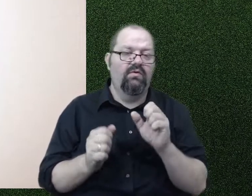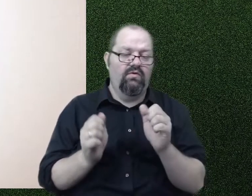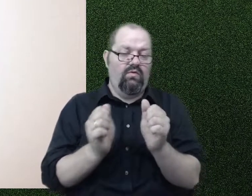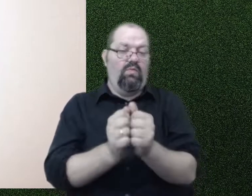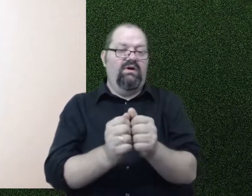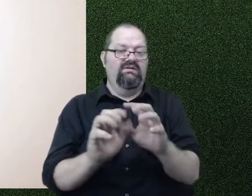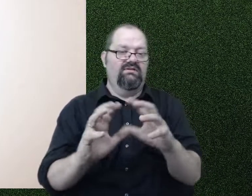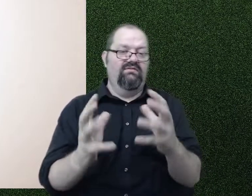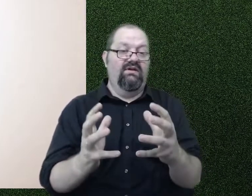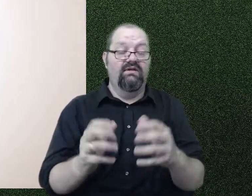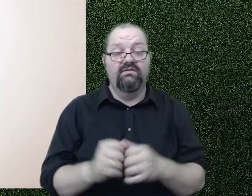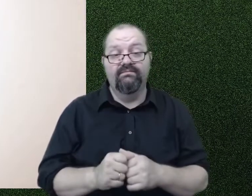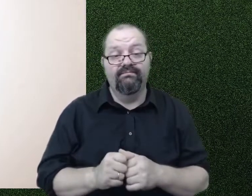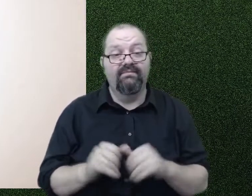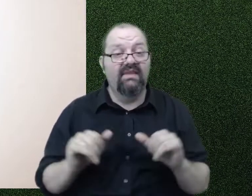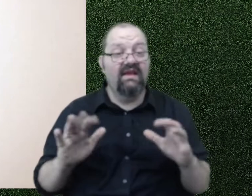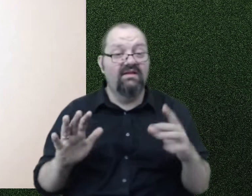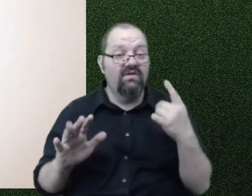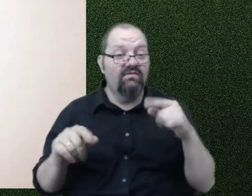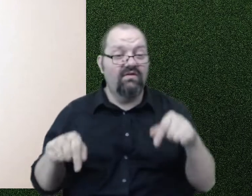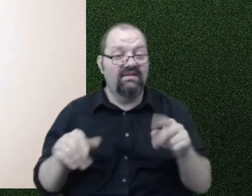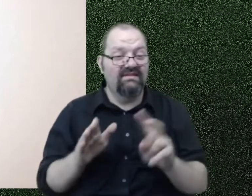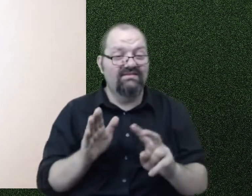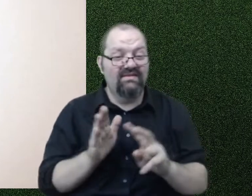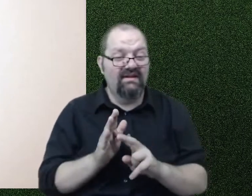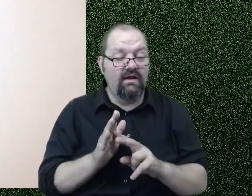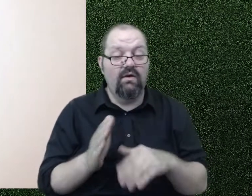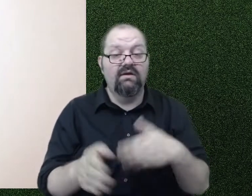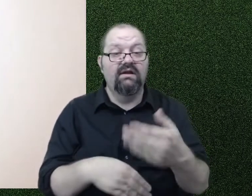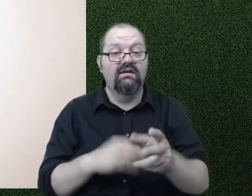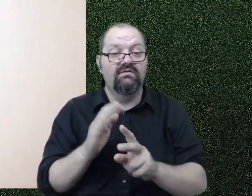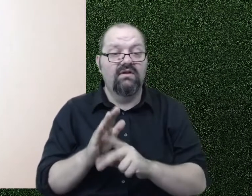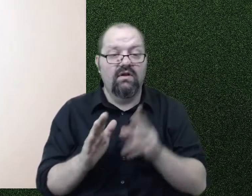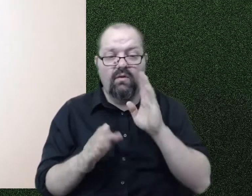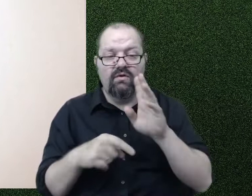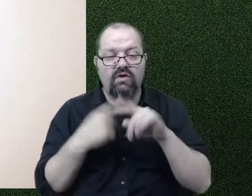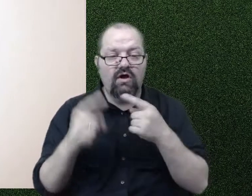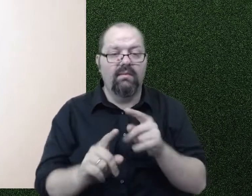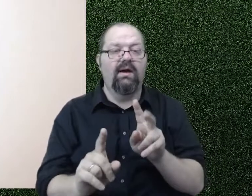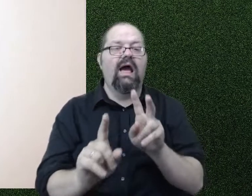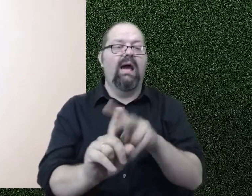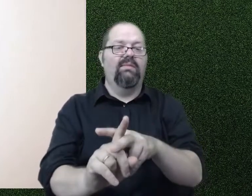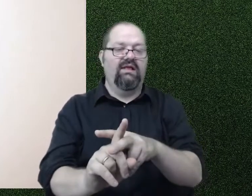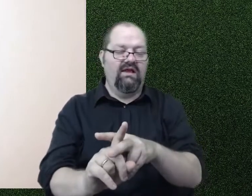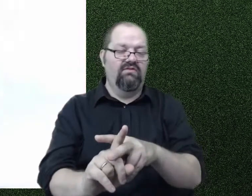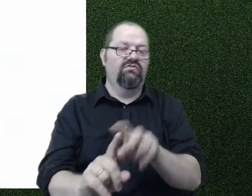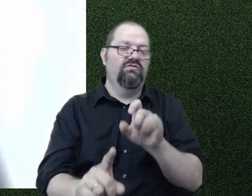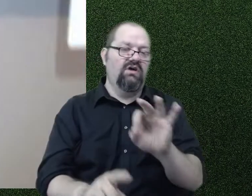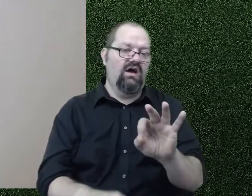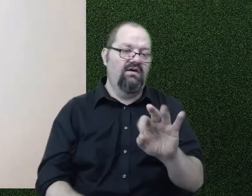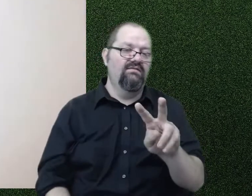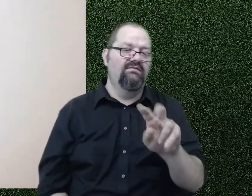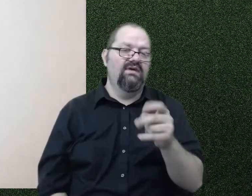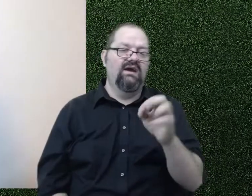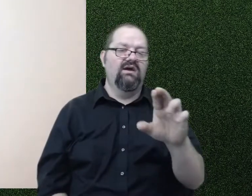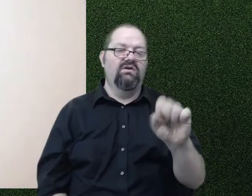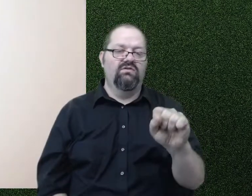So that's it for this video. The next video will be about applications of